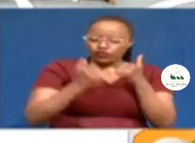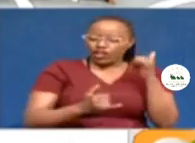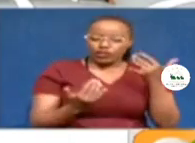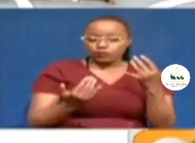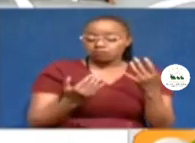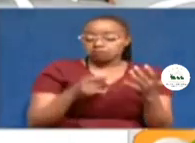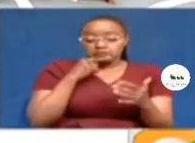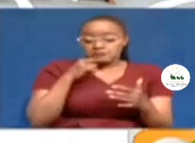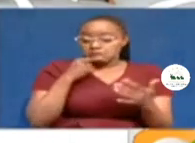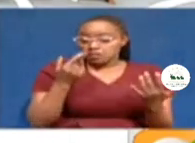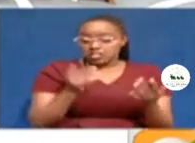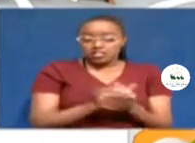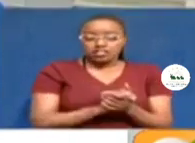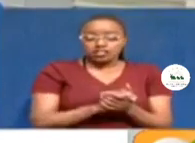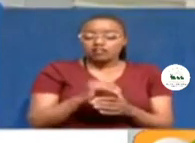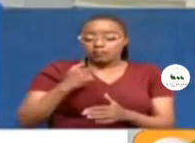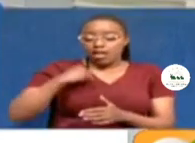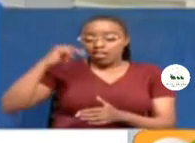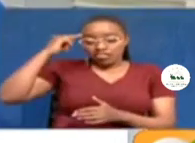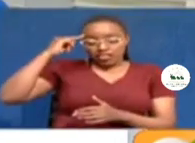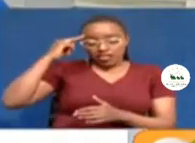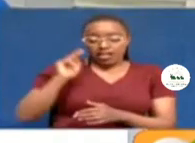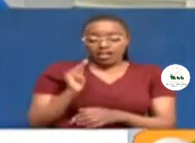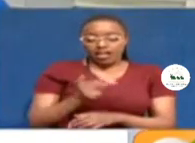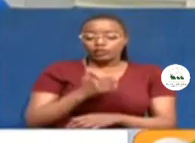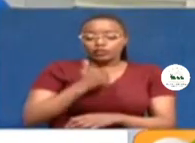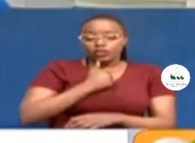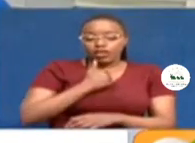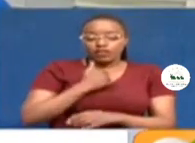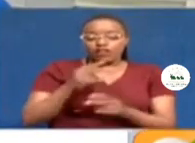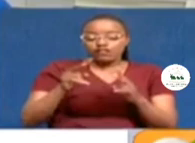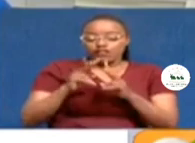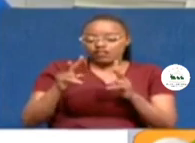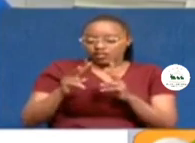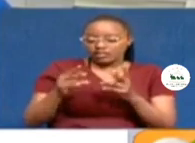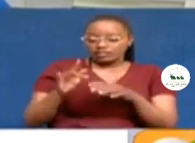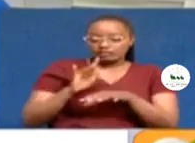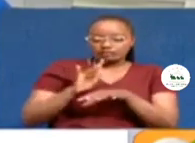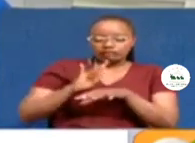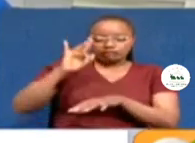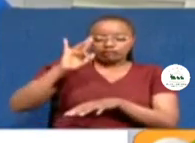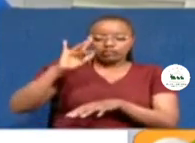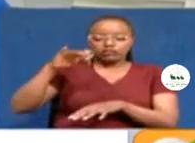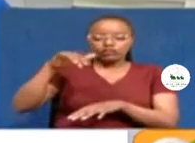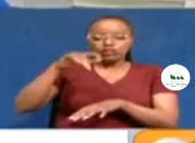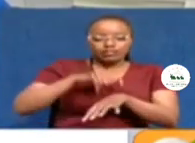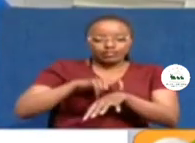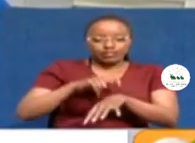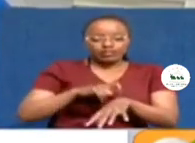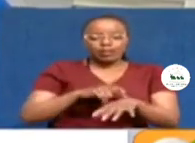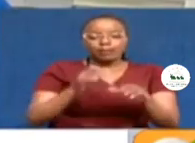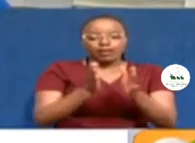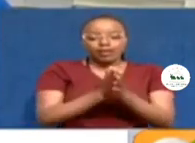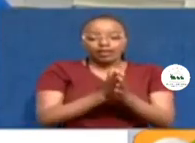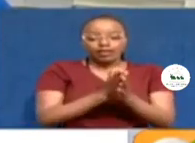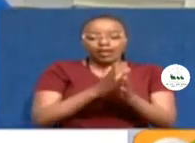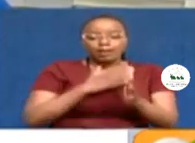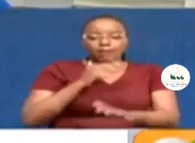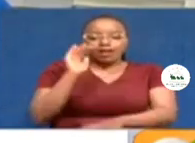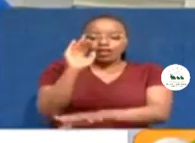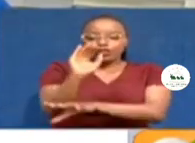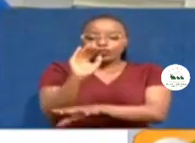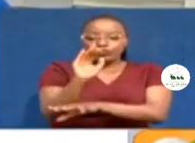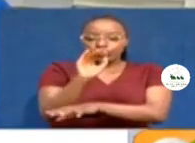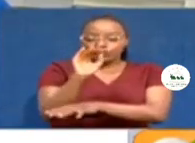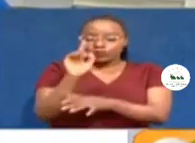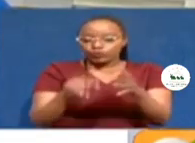Yeah, I think we are in a very delicate moment. And my plea would